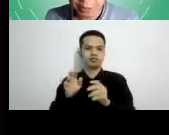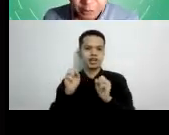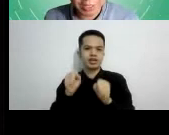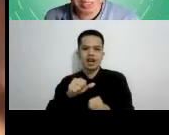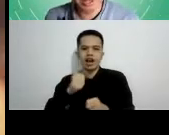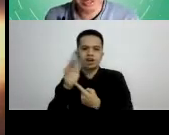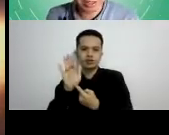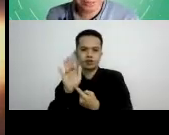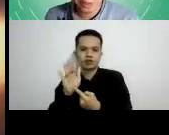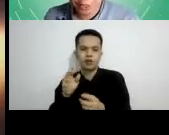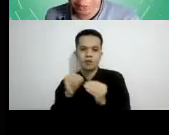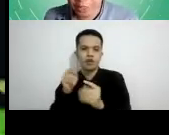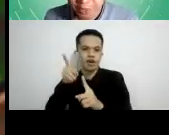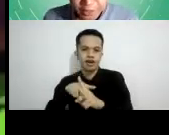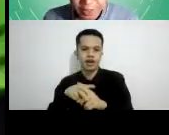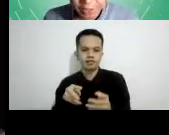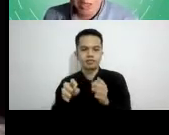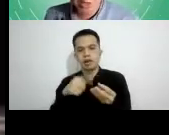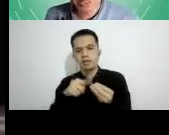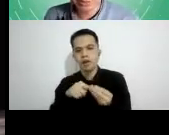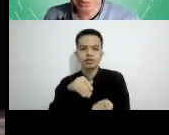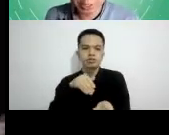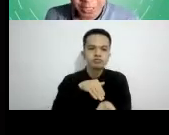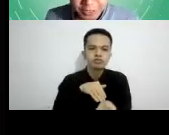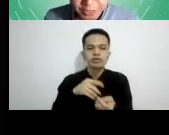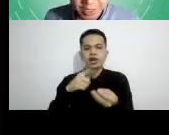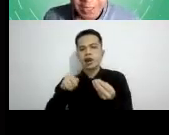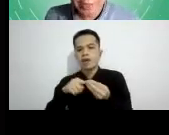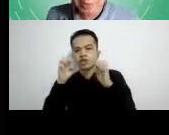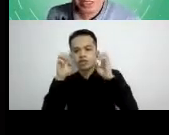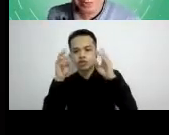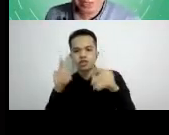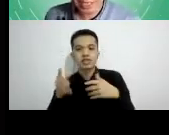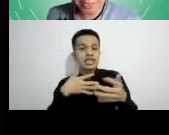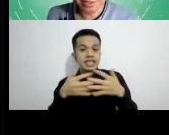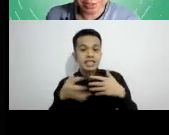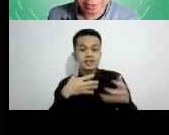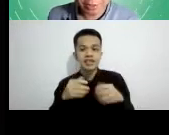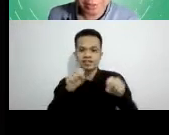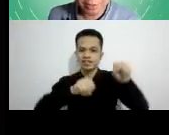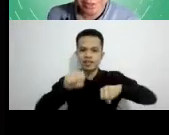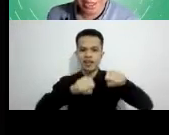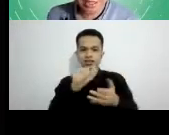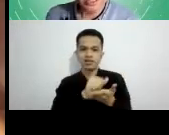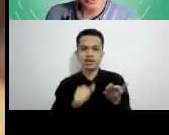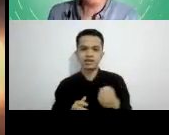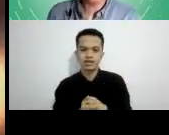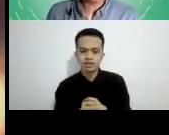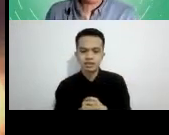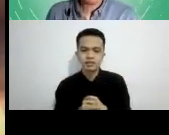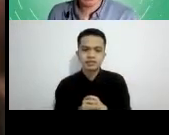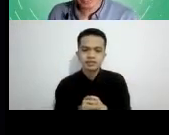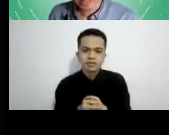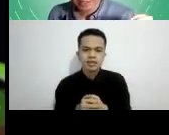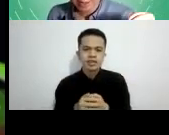people are using this technology when it comes to healthcare, when it comes to education, even when it comes to sciences and arts. And the key